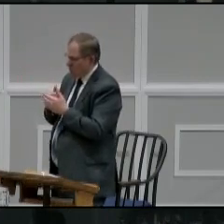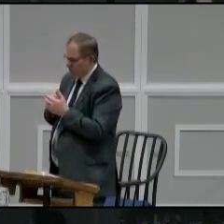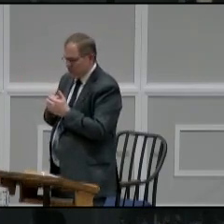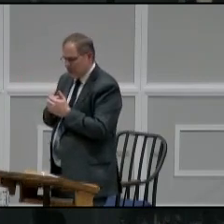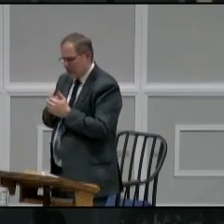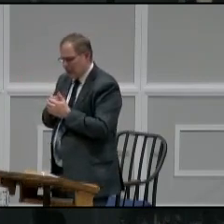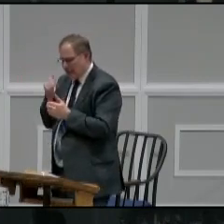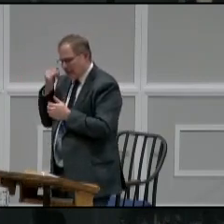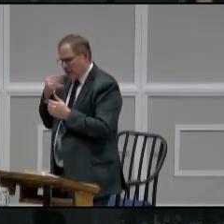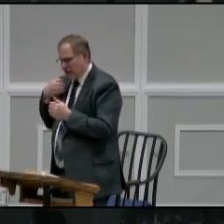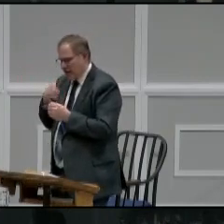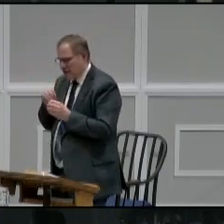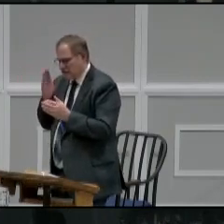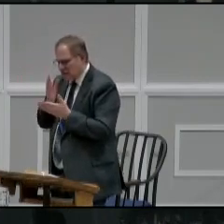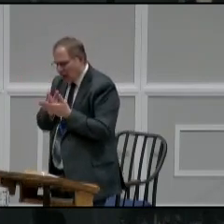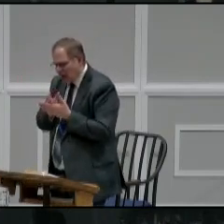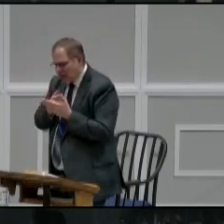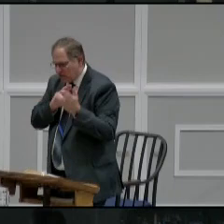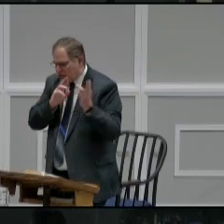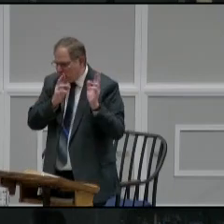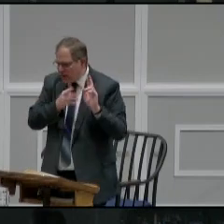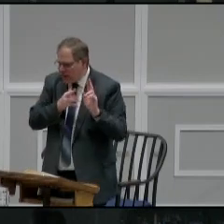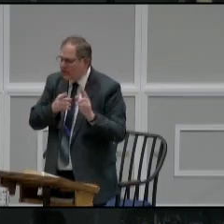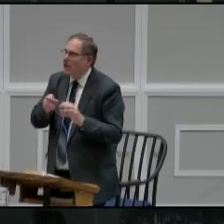putting Jesus first instead of ourselves.